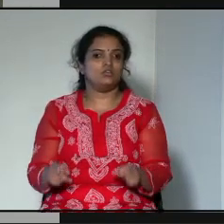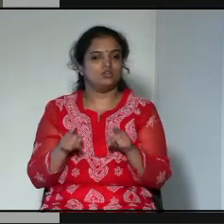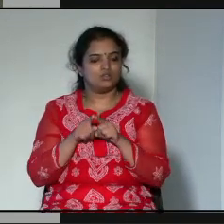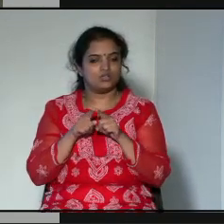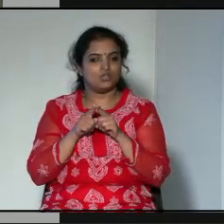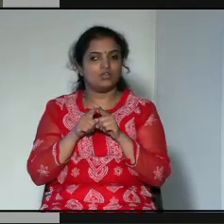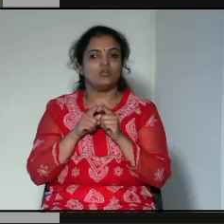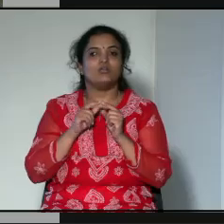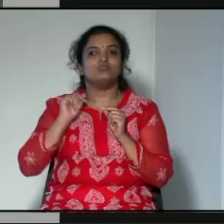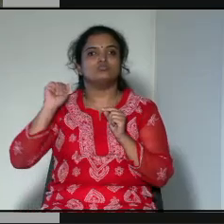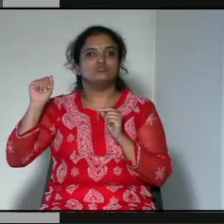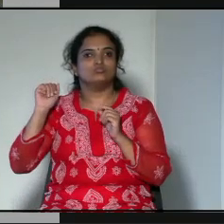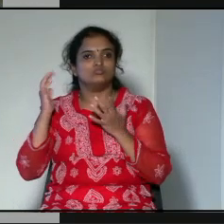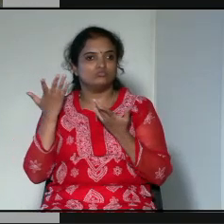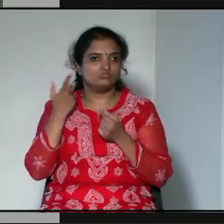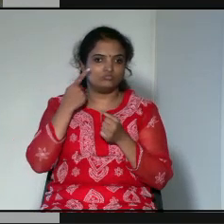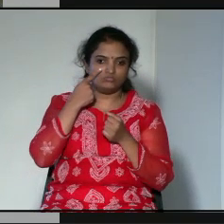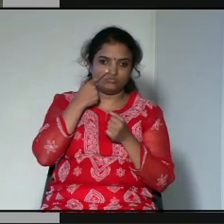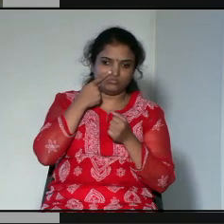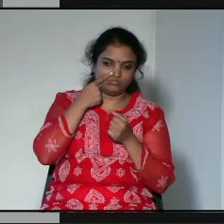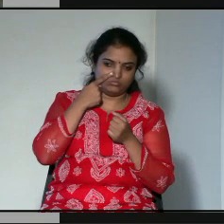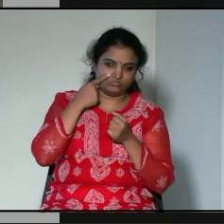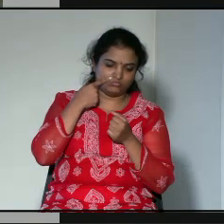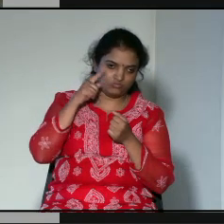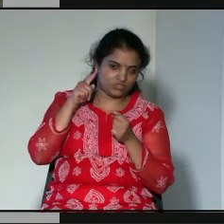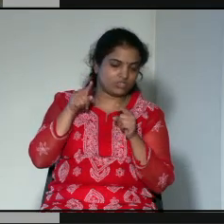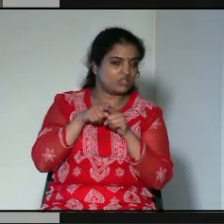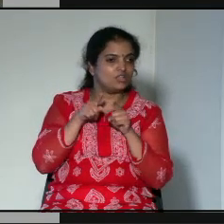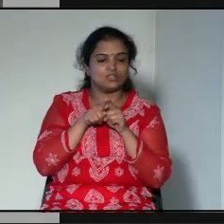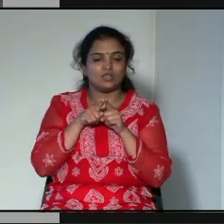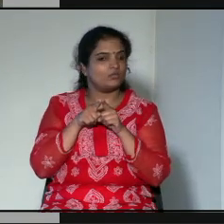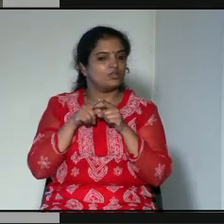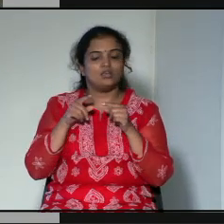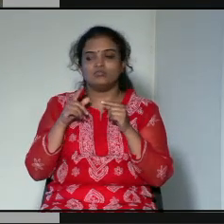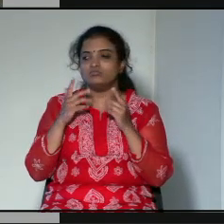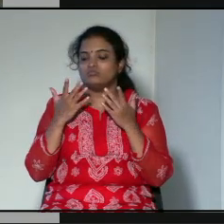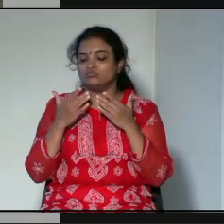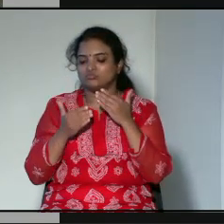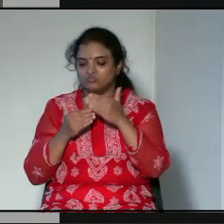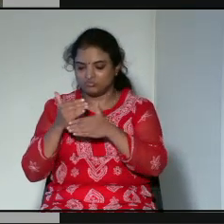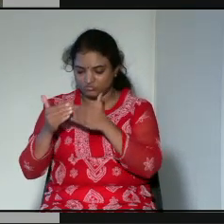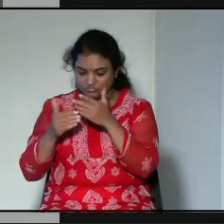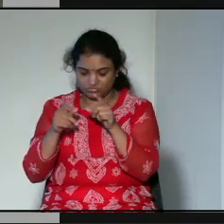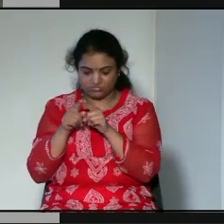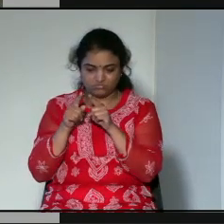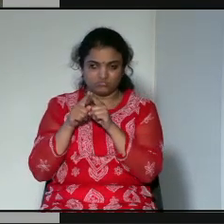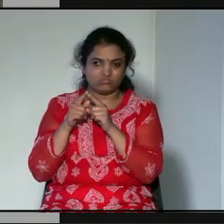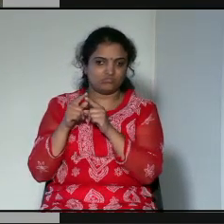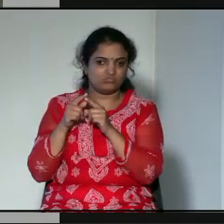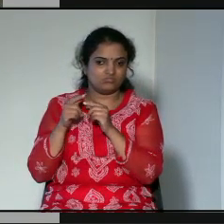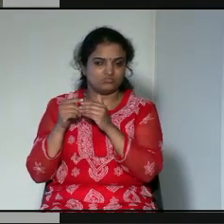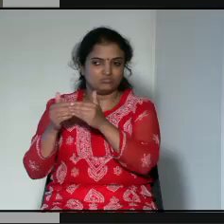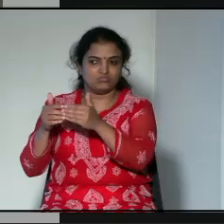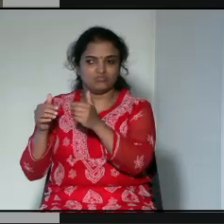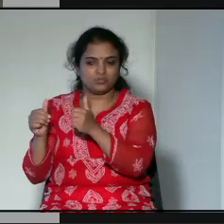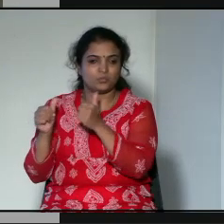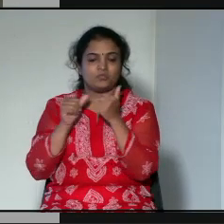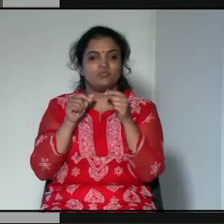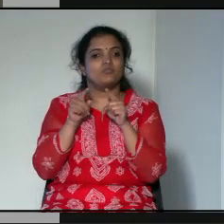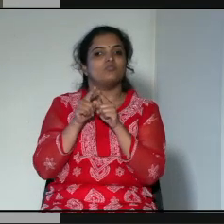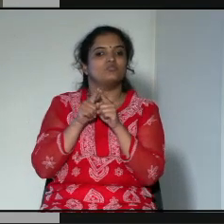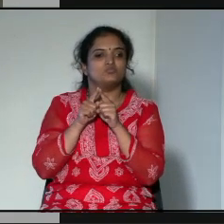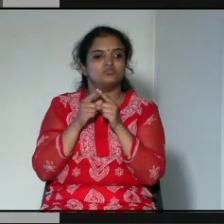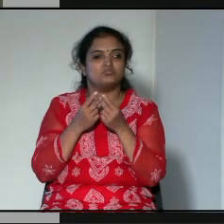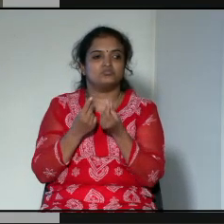Adip's father, Mr. Ashim Datta. But the end came a few months too early, robbing her of the last stretch of time